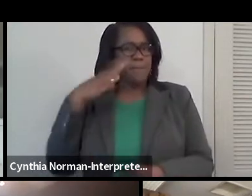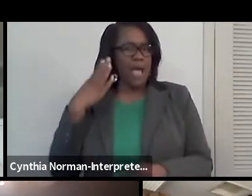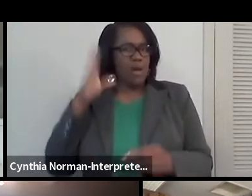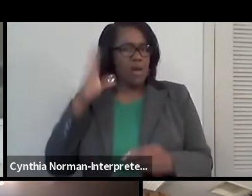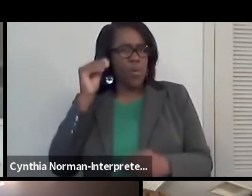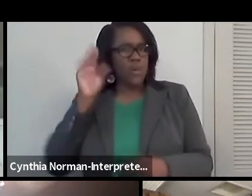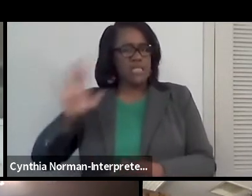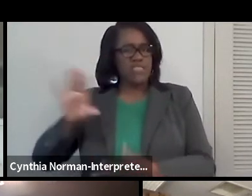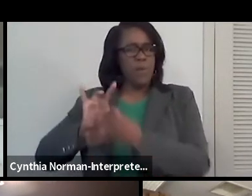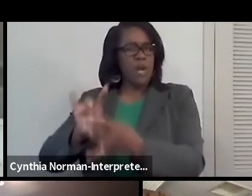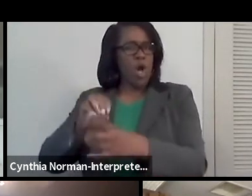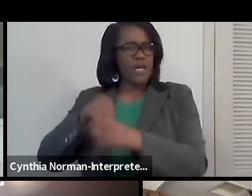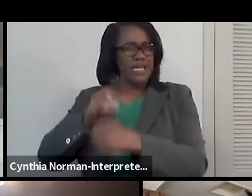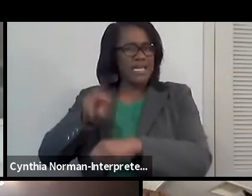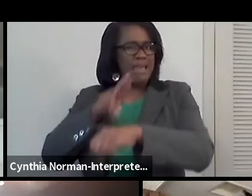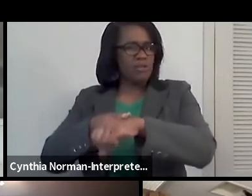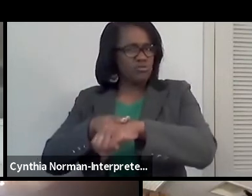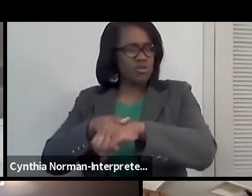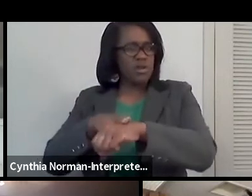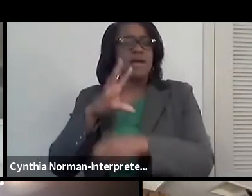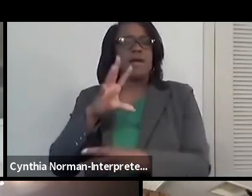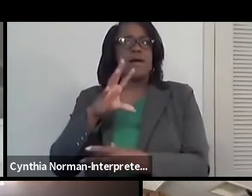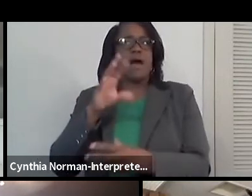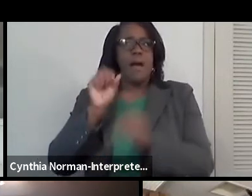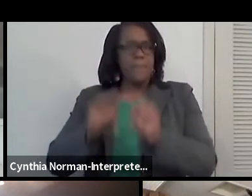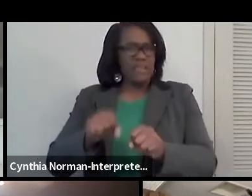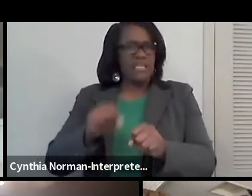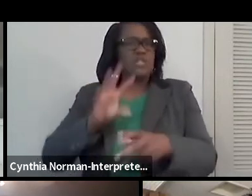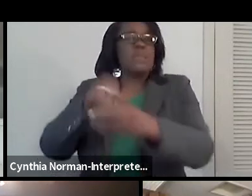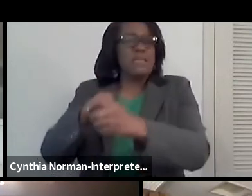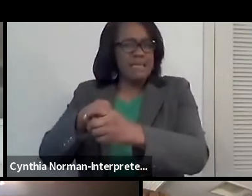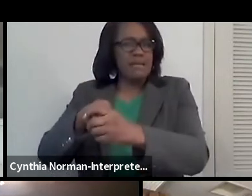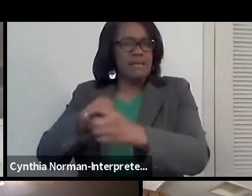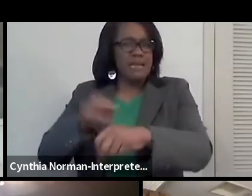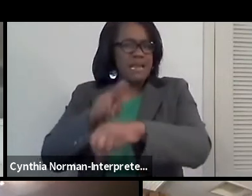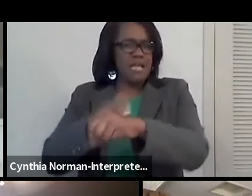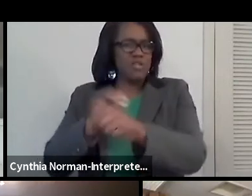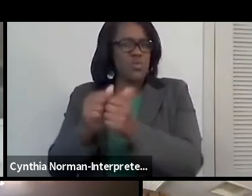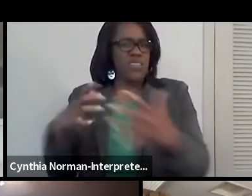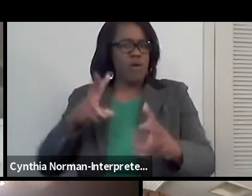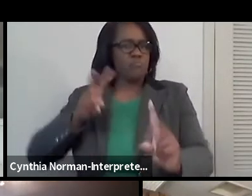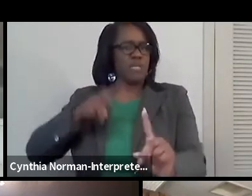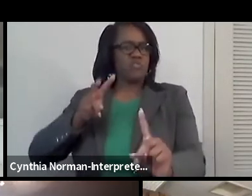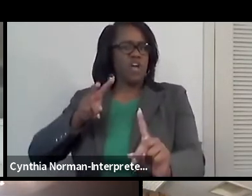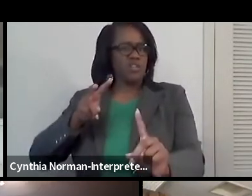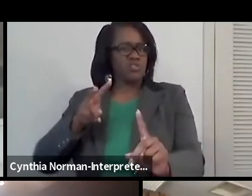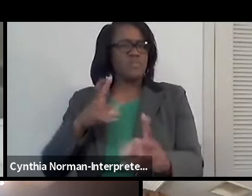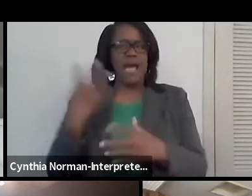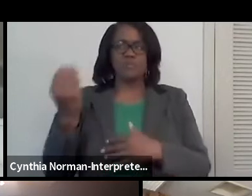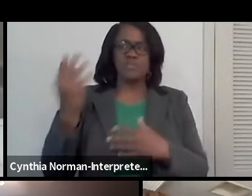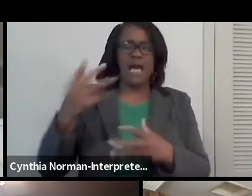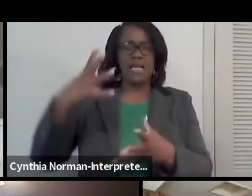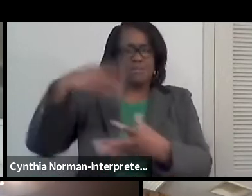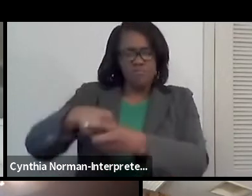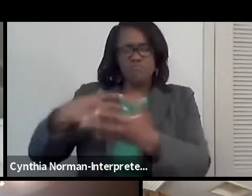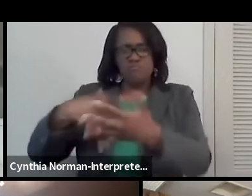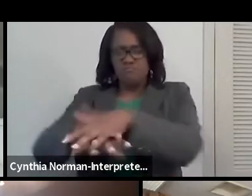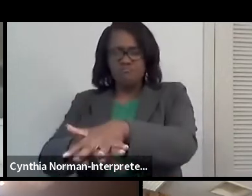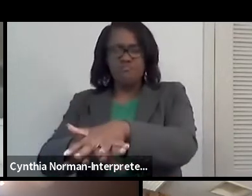in nature and the ability to be in nature without being judged, to be outside of that, but to be part of it. So my